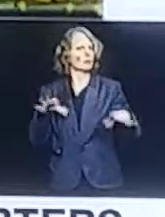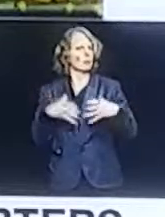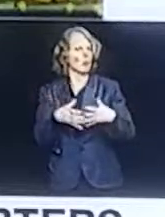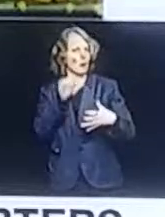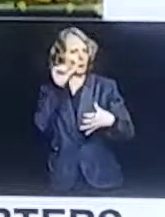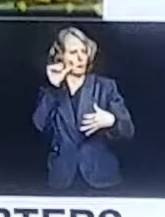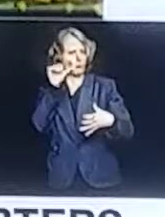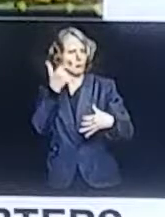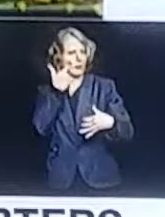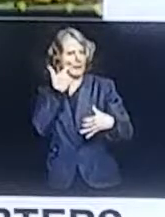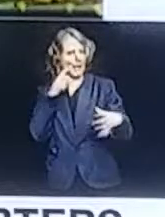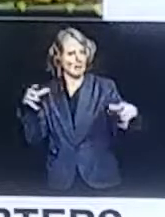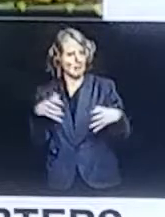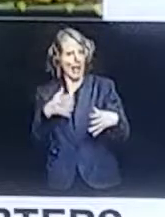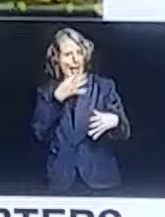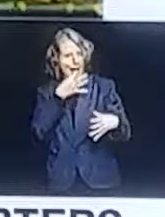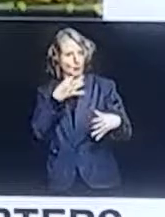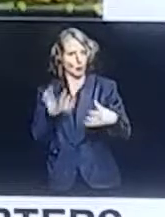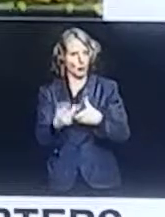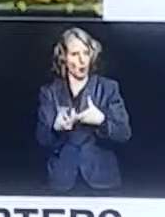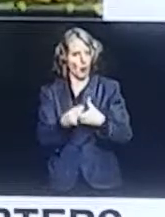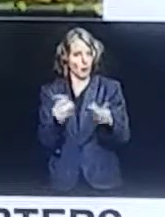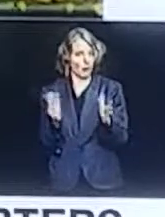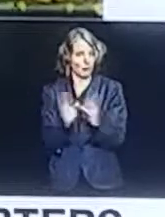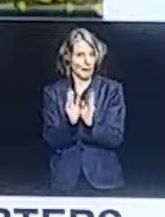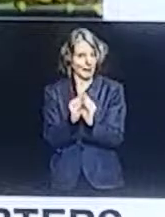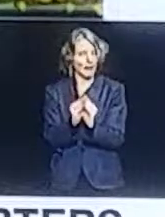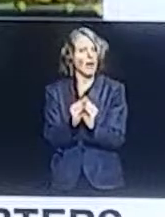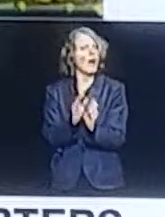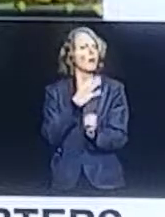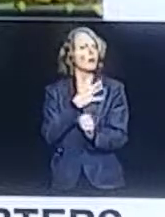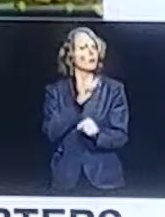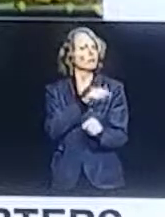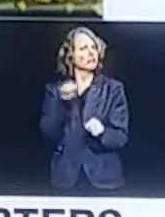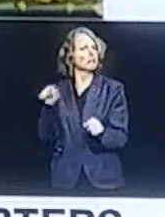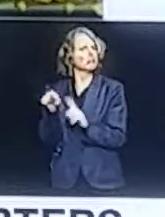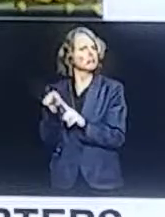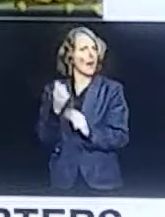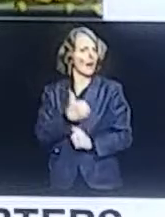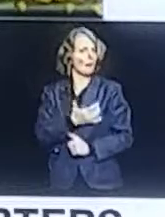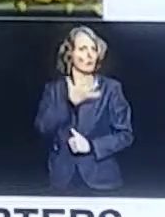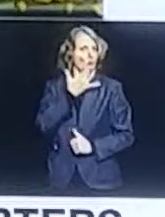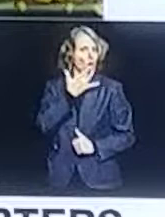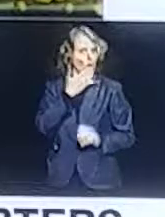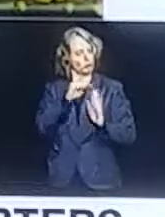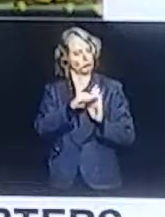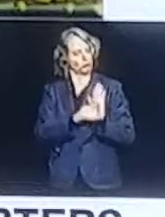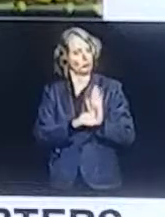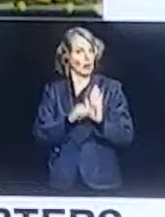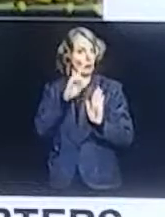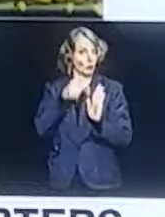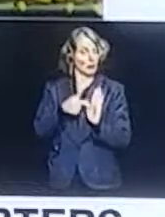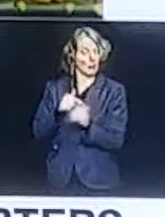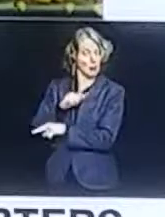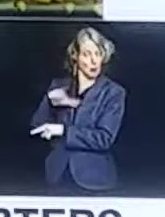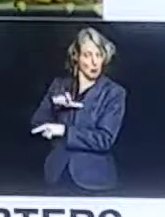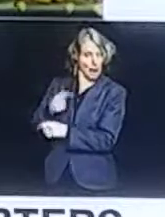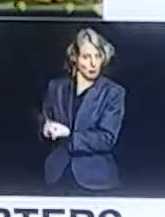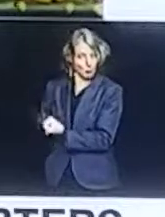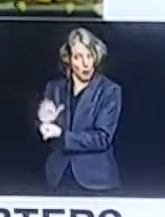you mentioned earlier, if some expressed any preferences to various measures, for example, Quebec's approach